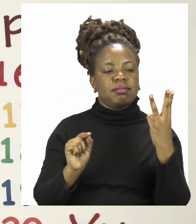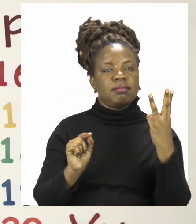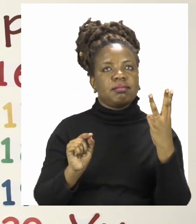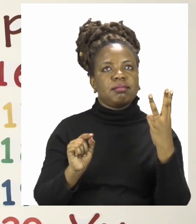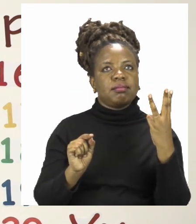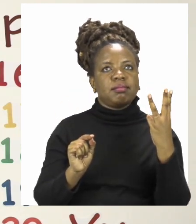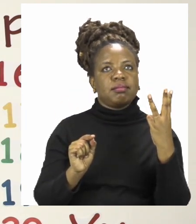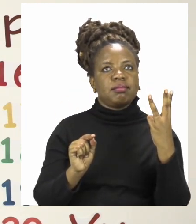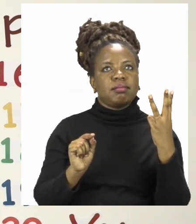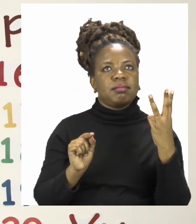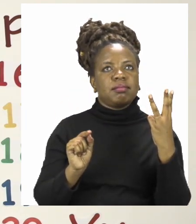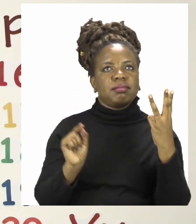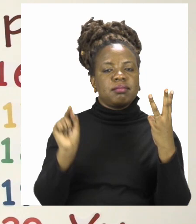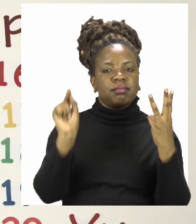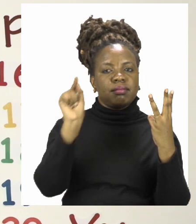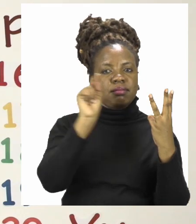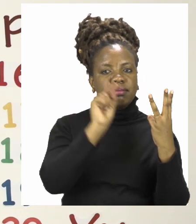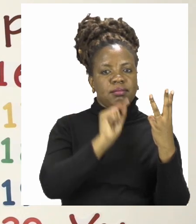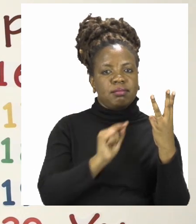3,